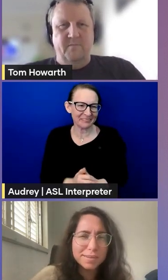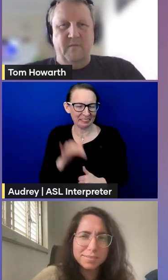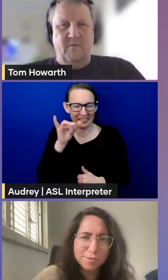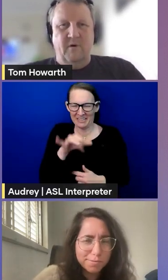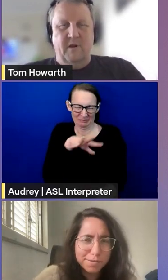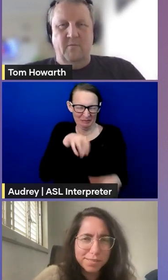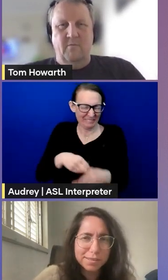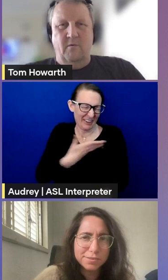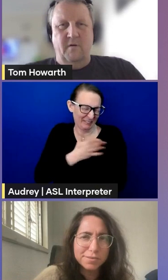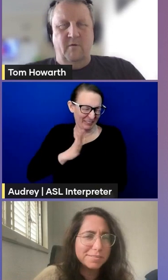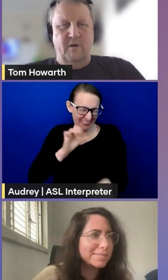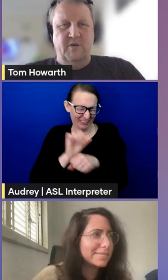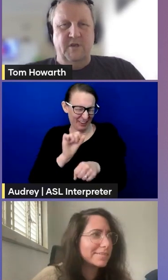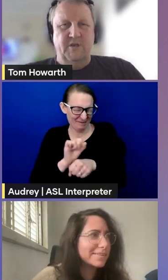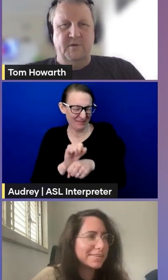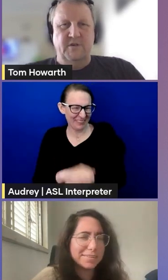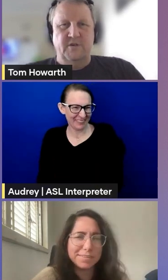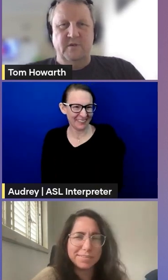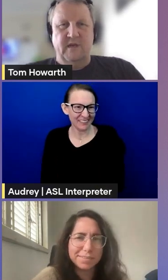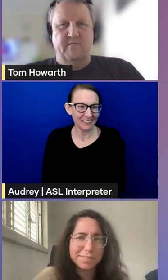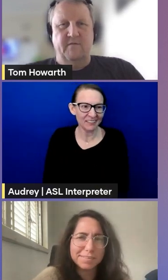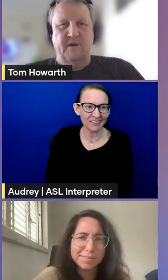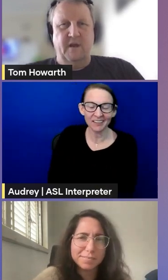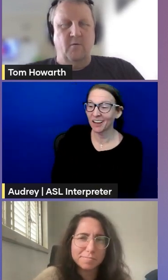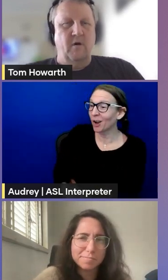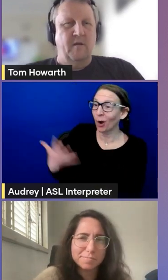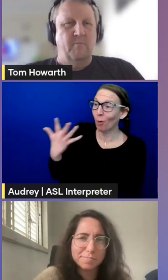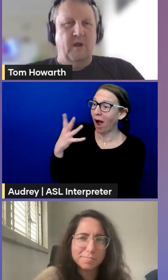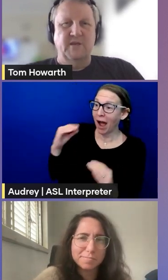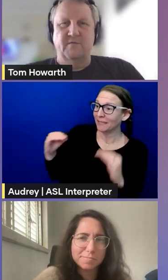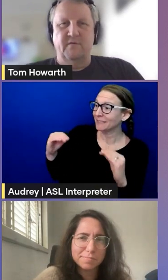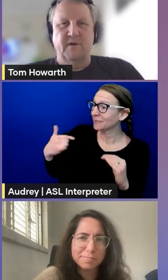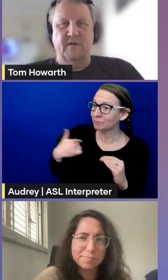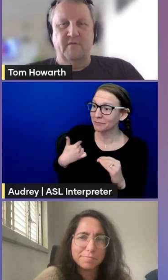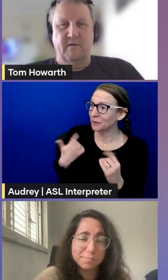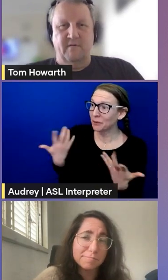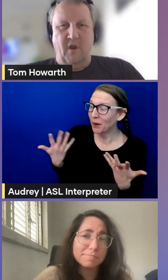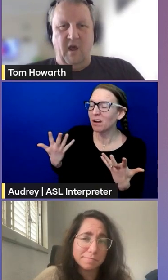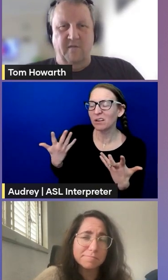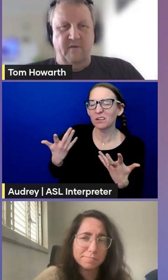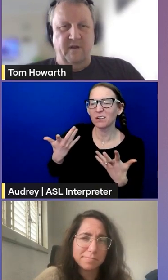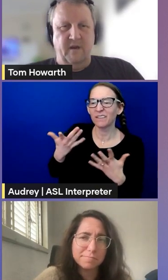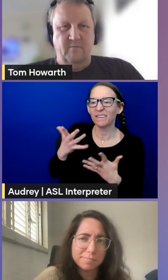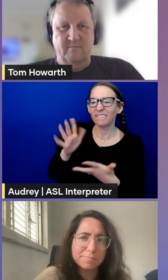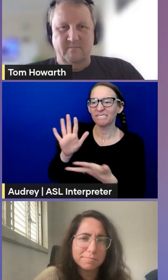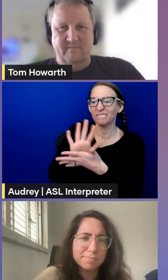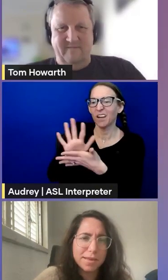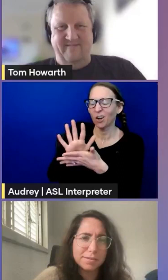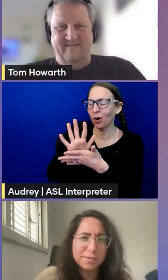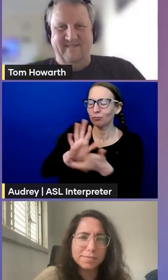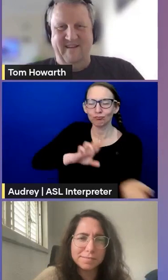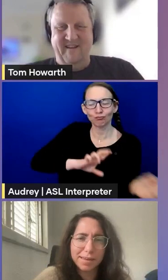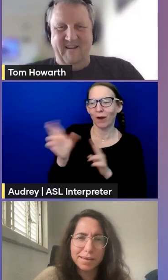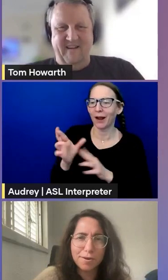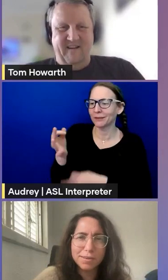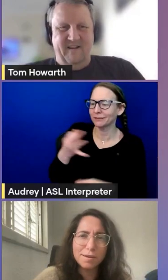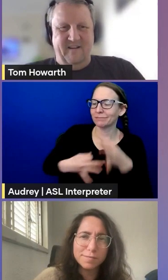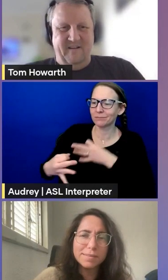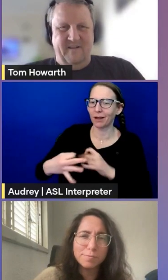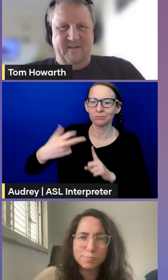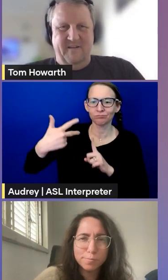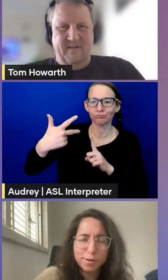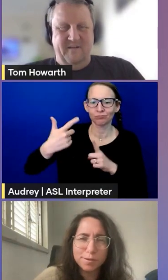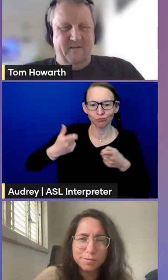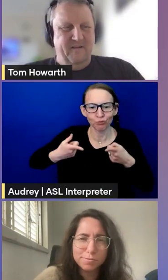jobs. So what it teaches me to do is to have a video in place of a live video. Yes, screen recording